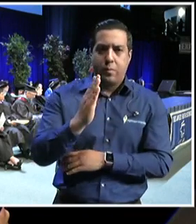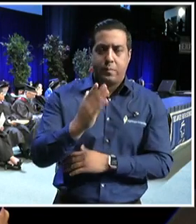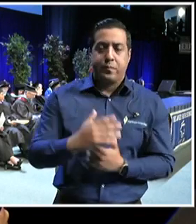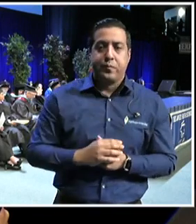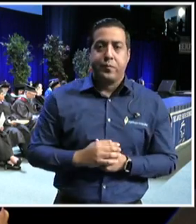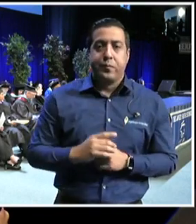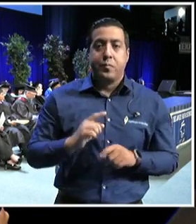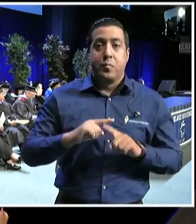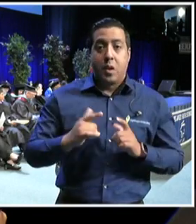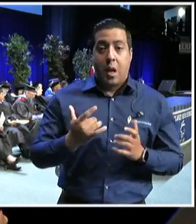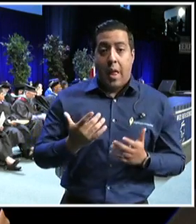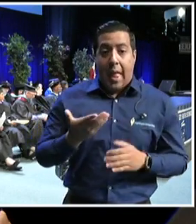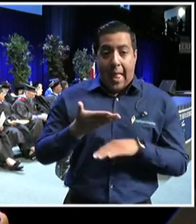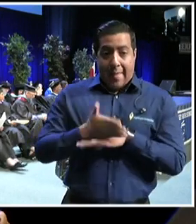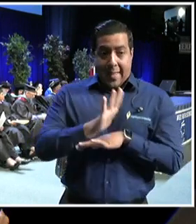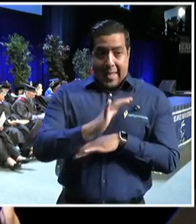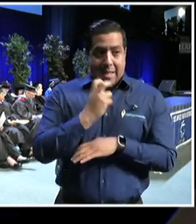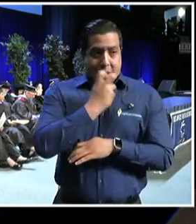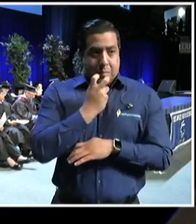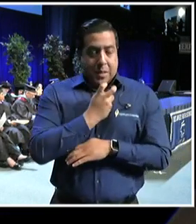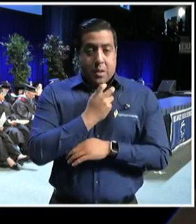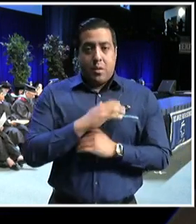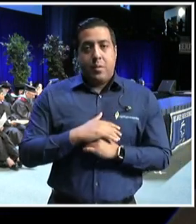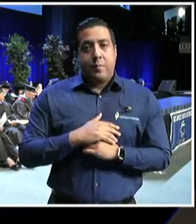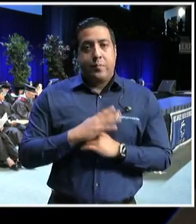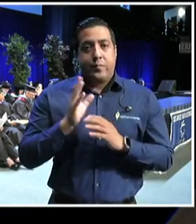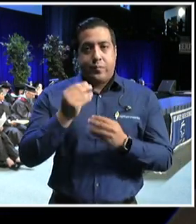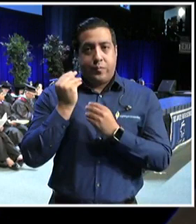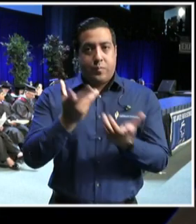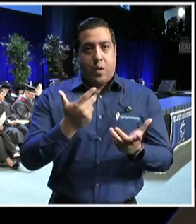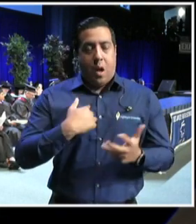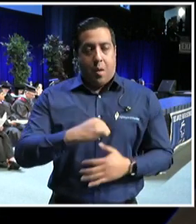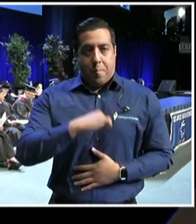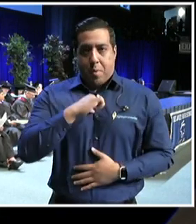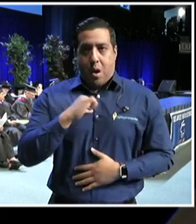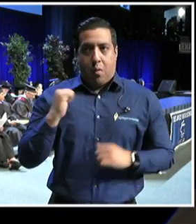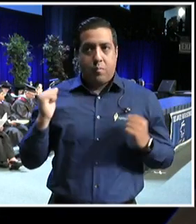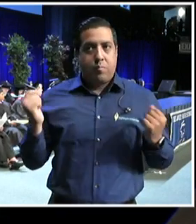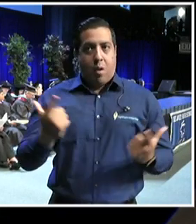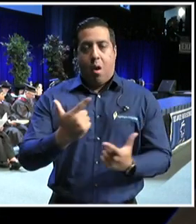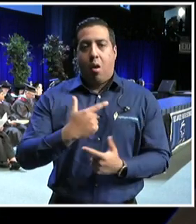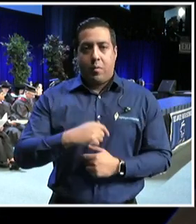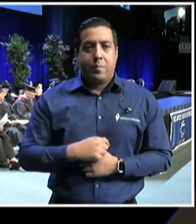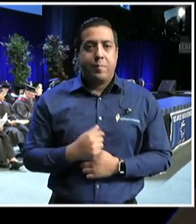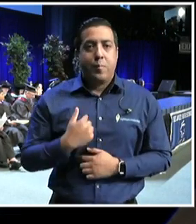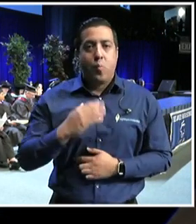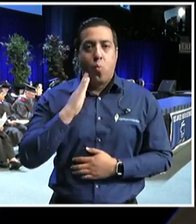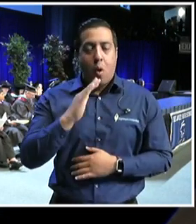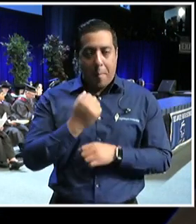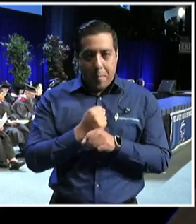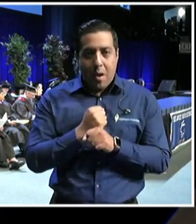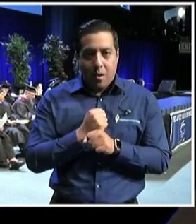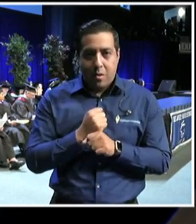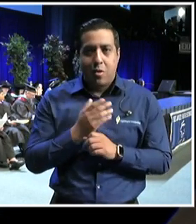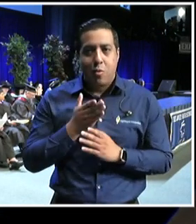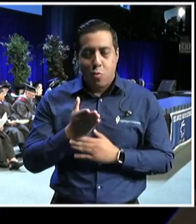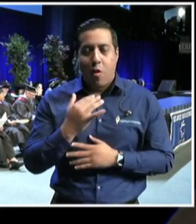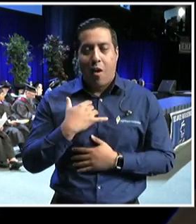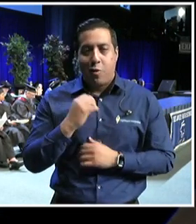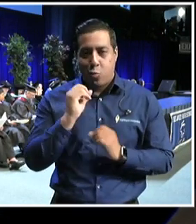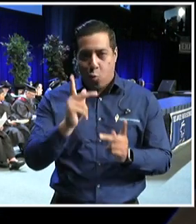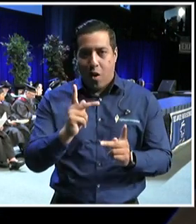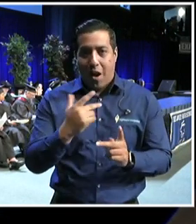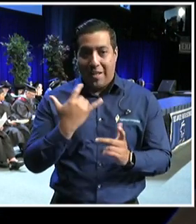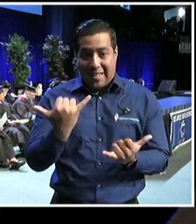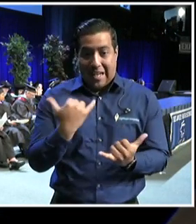Accordingly, after that speech right there, guys, I'm proud of all of us. We're going to make it through. It's going to be okay. Even though